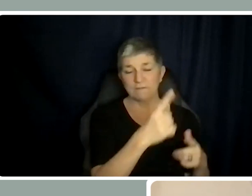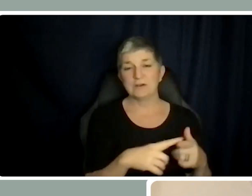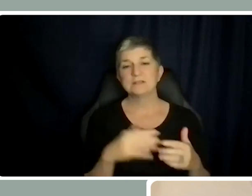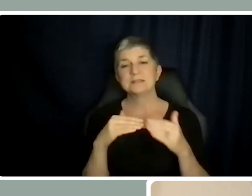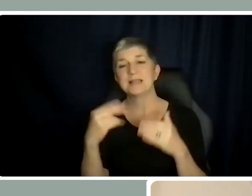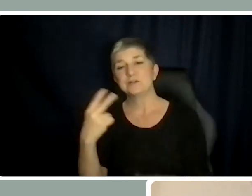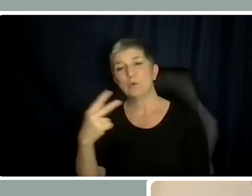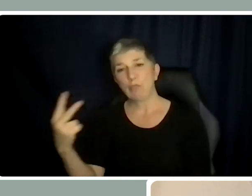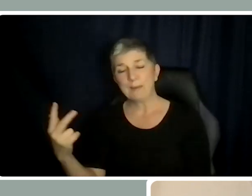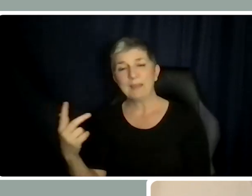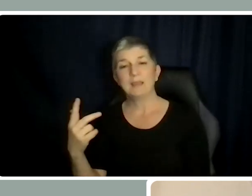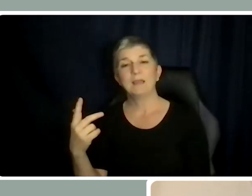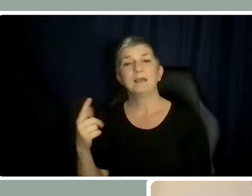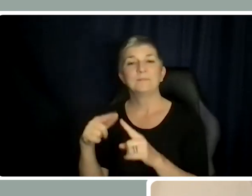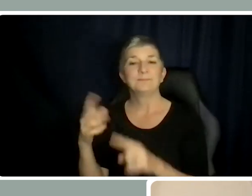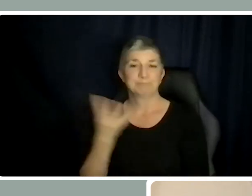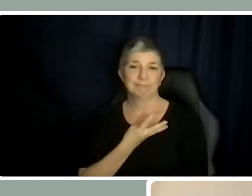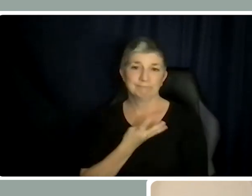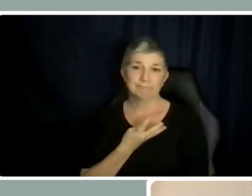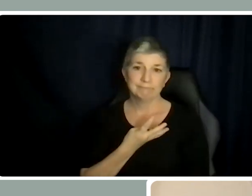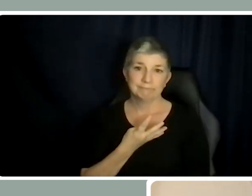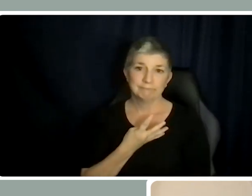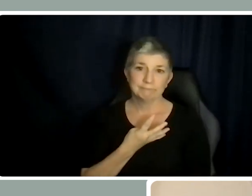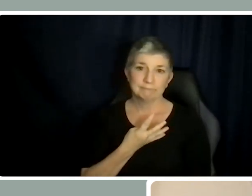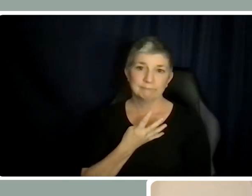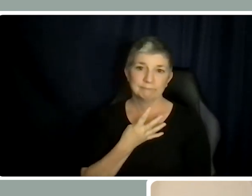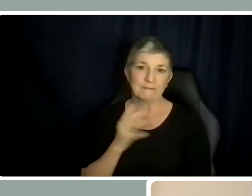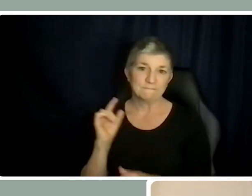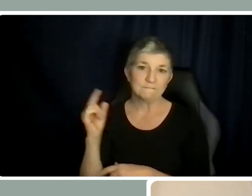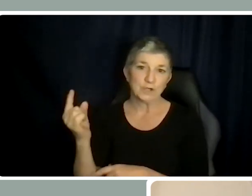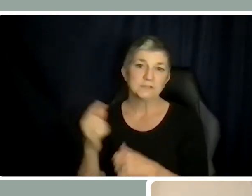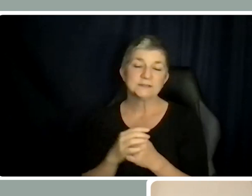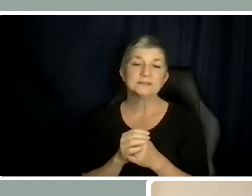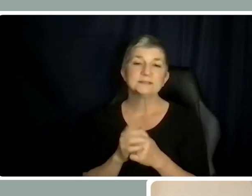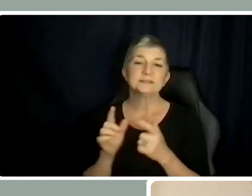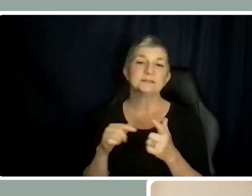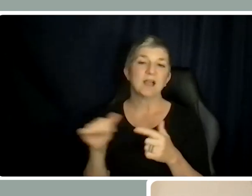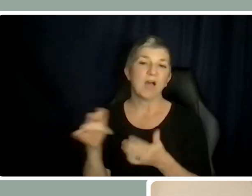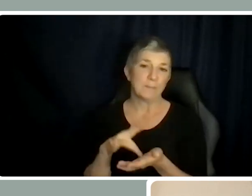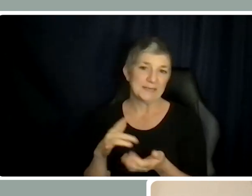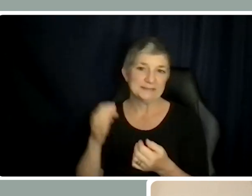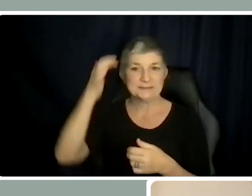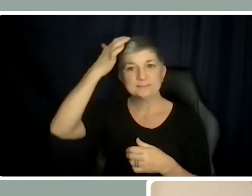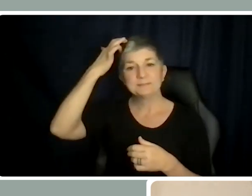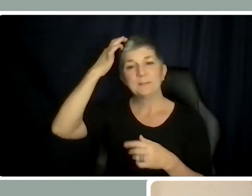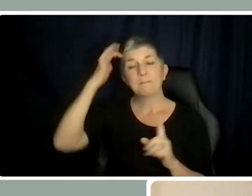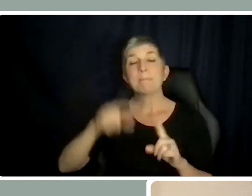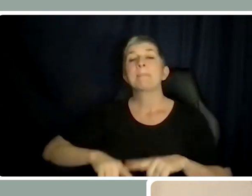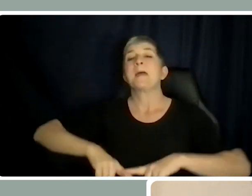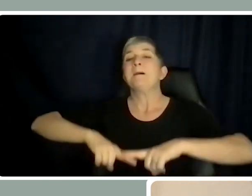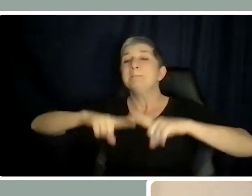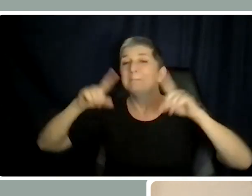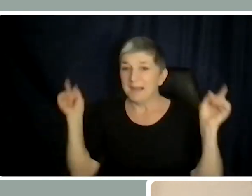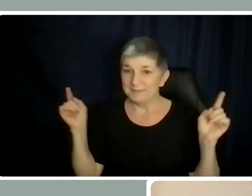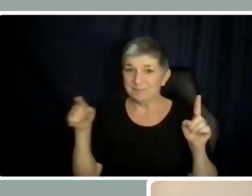3, you go to, you have some preoperative chemo and other medicines. However, there is sort of